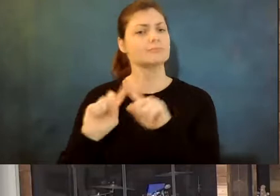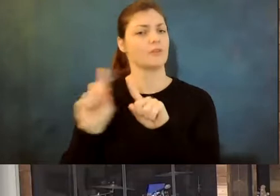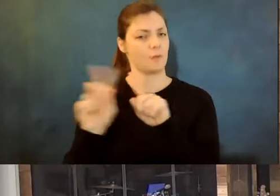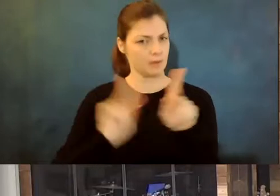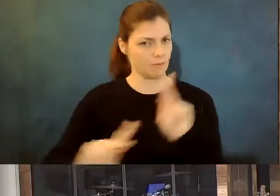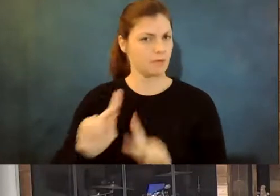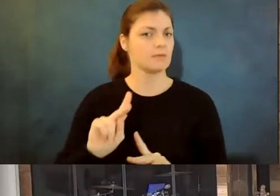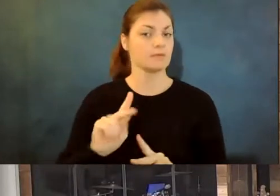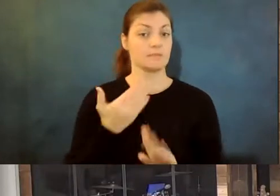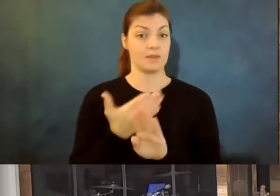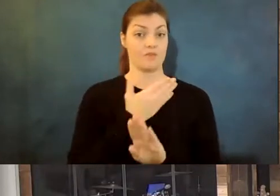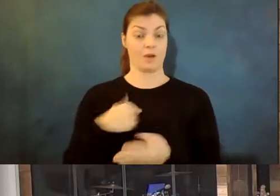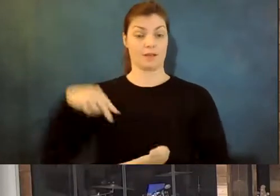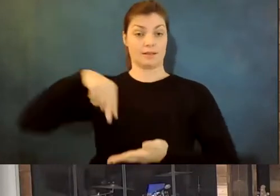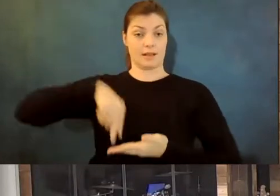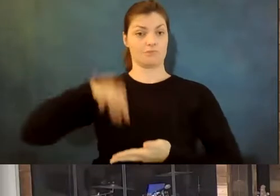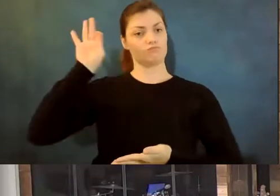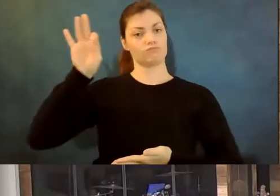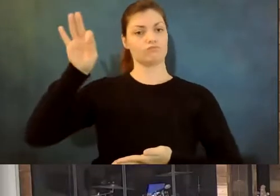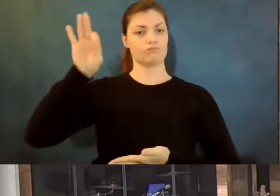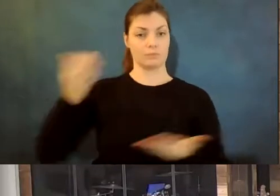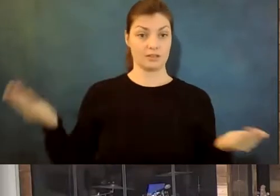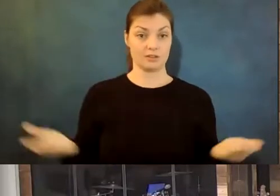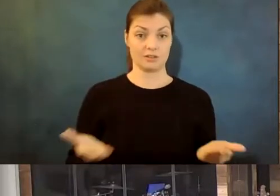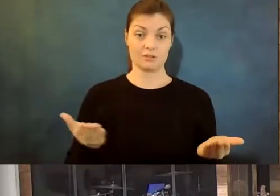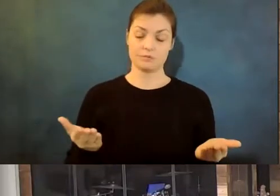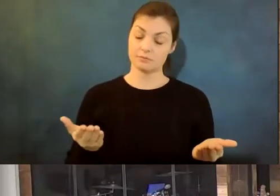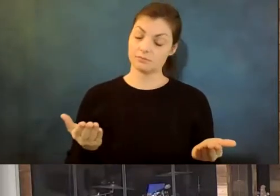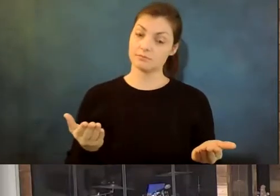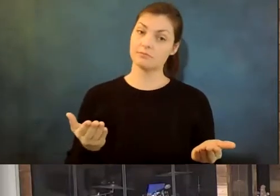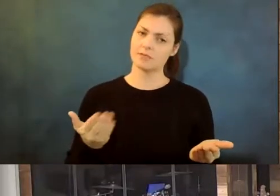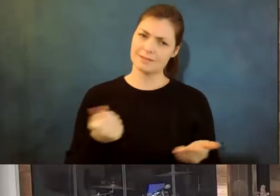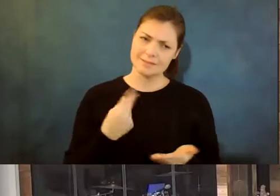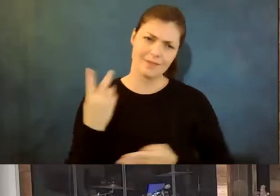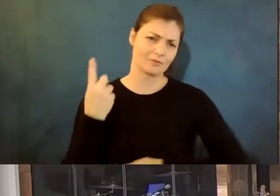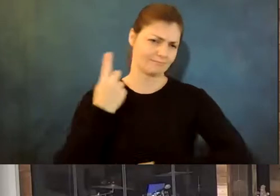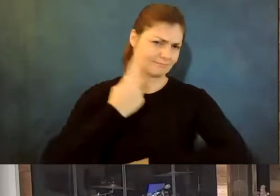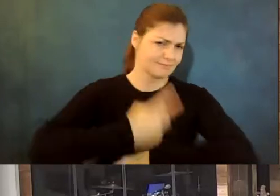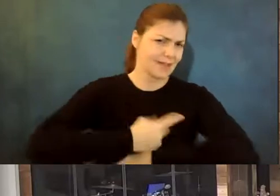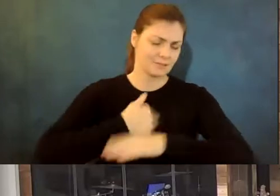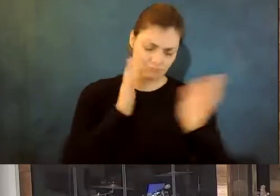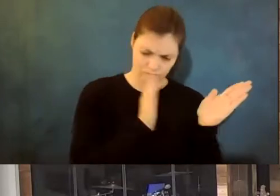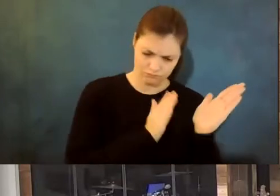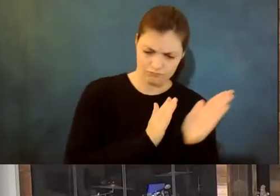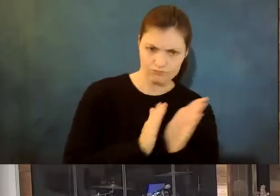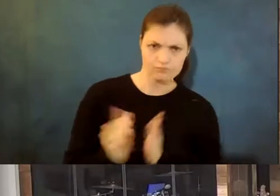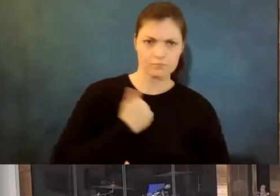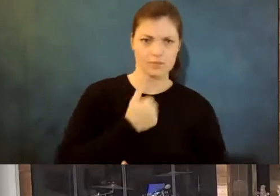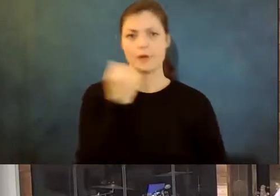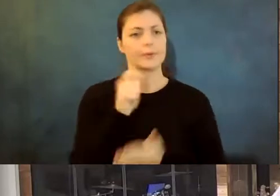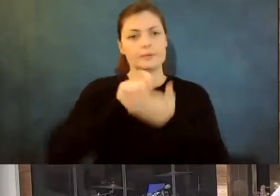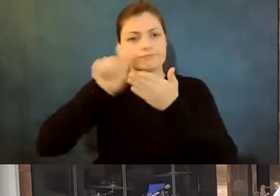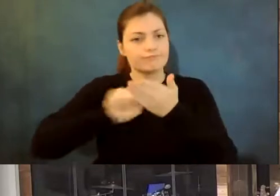years. Before I ever stand up here, there are days of me preparing myself, not with